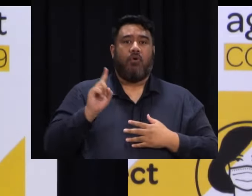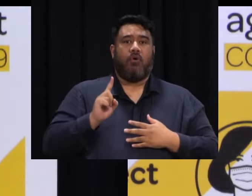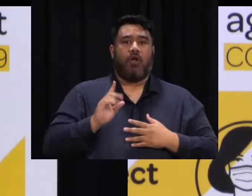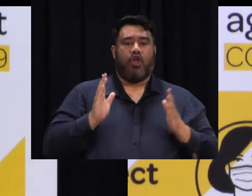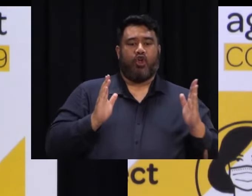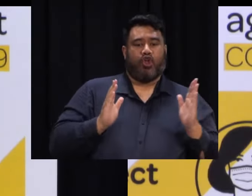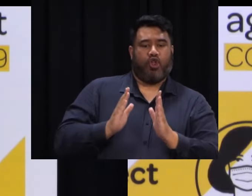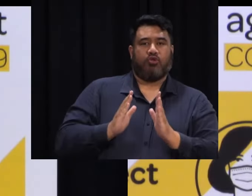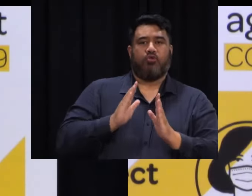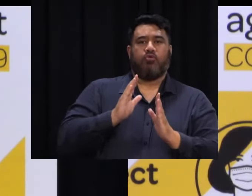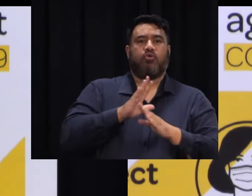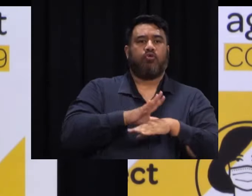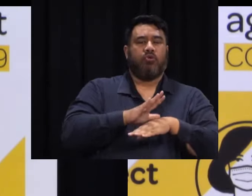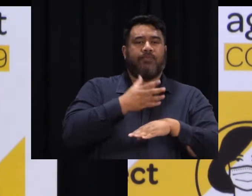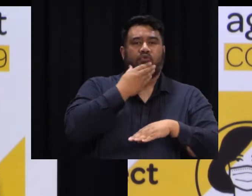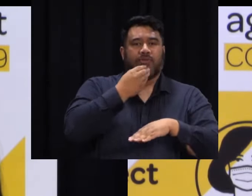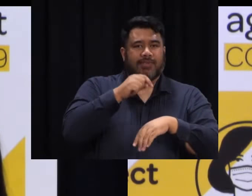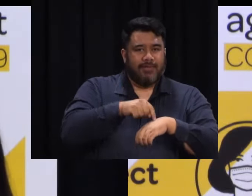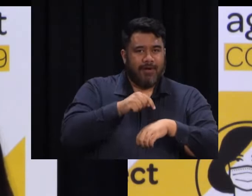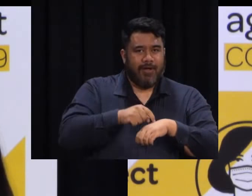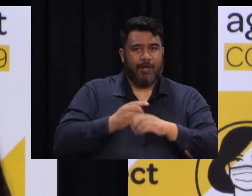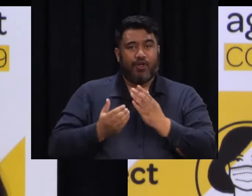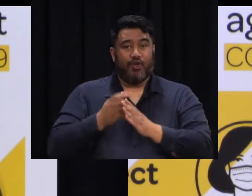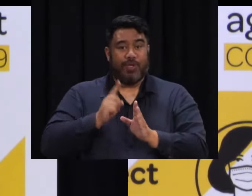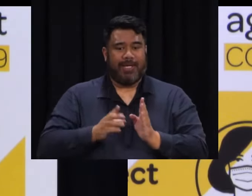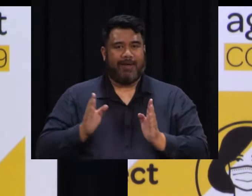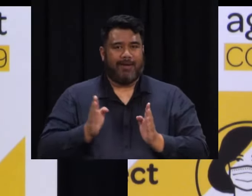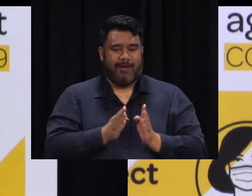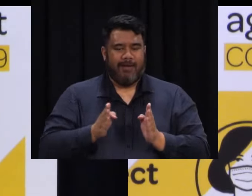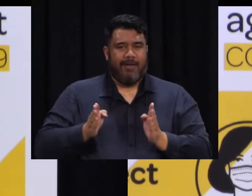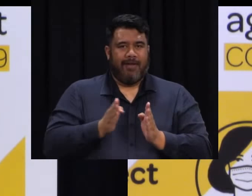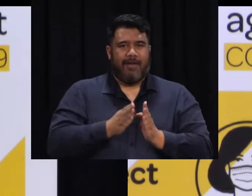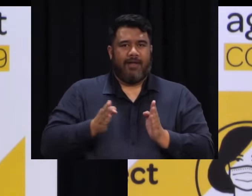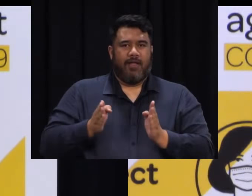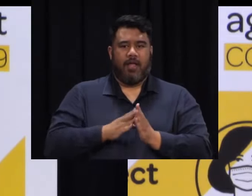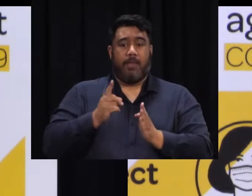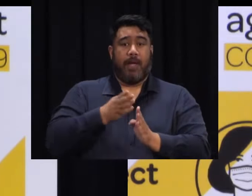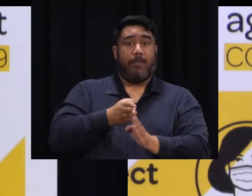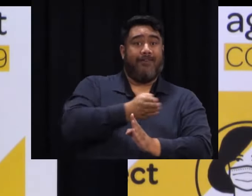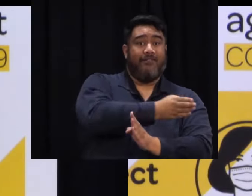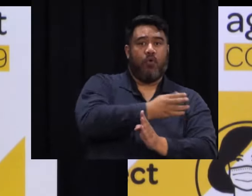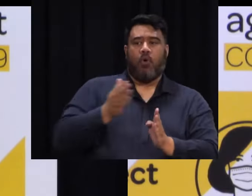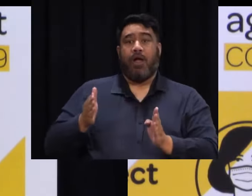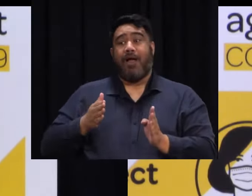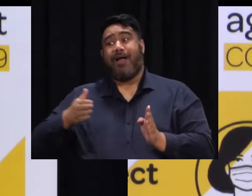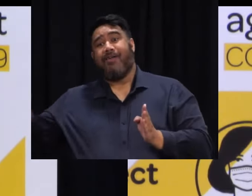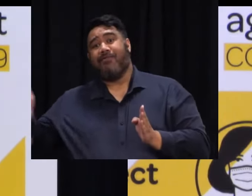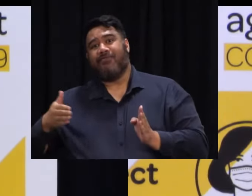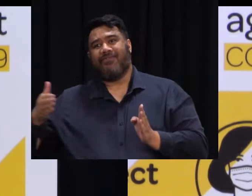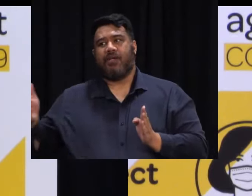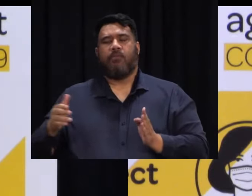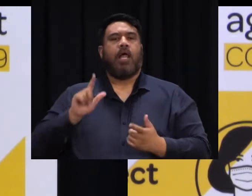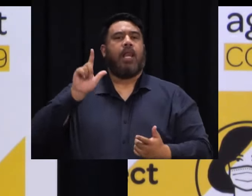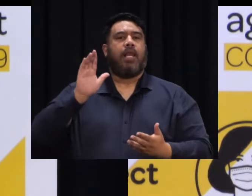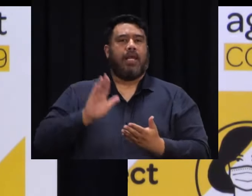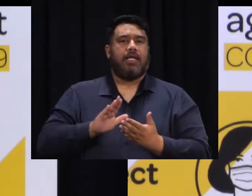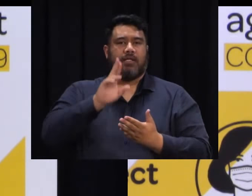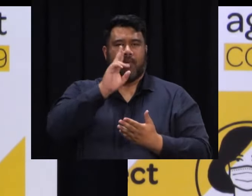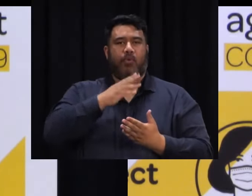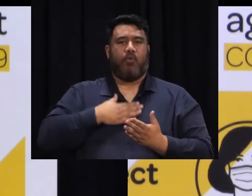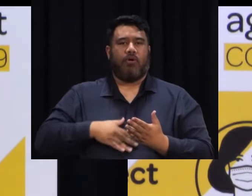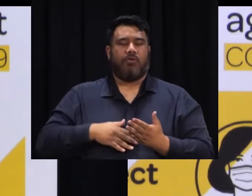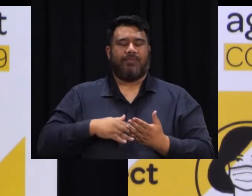Christmas and the New Year. With some lesser demand for those vouchers, not as great a demand for those vouchers that were a little